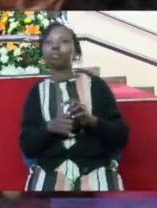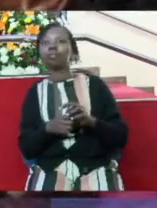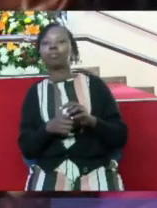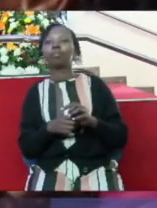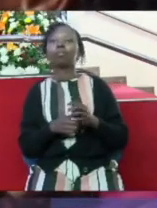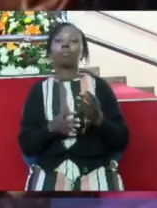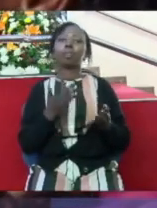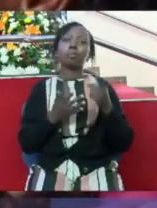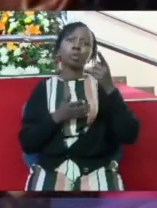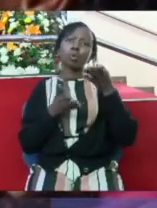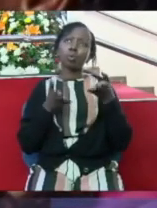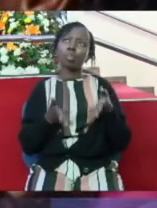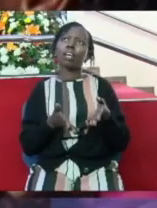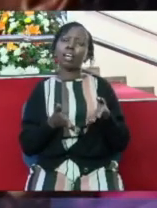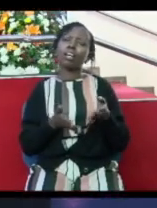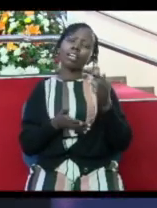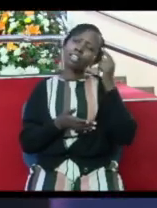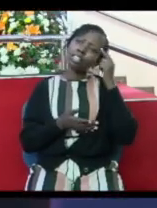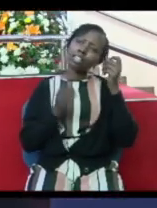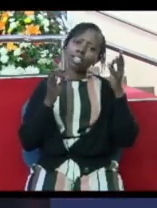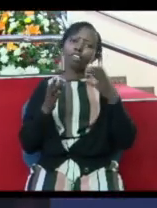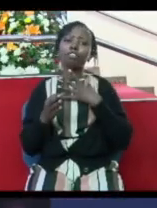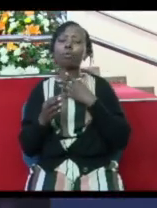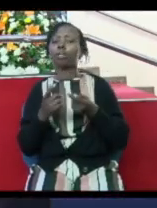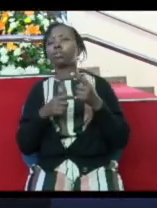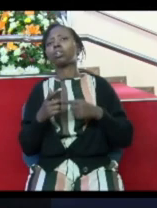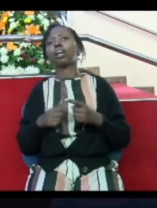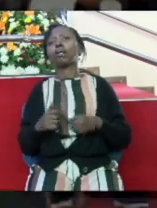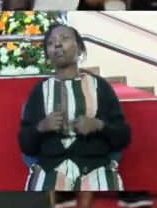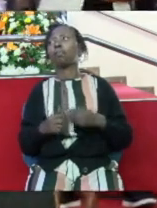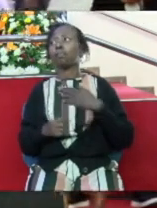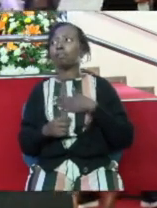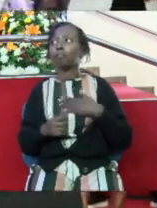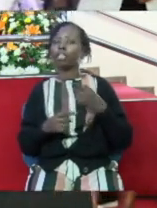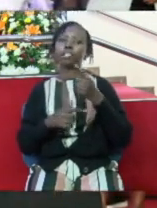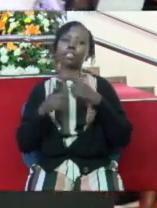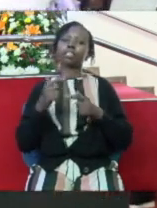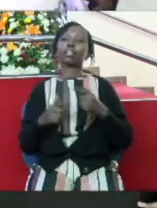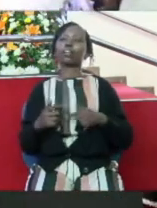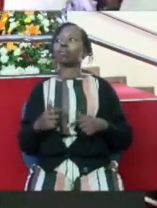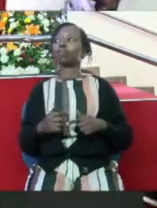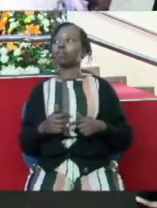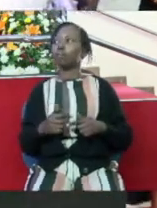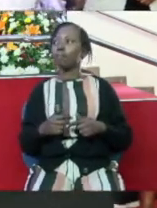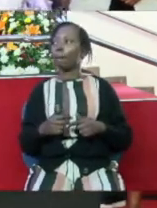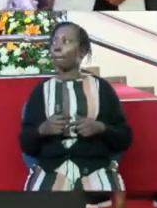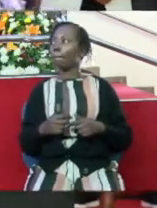You're contemplating whether to come and receive the Lord Jesus Christ. His hands are